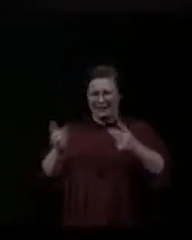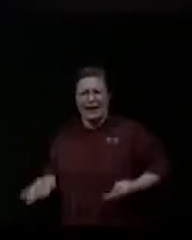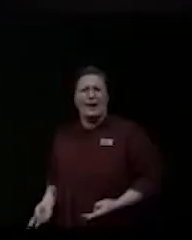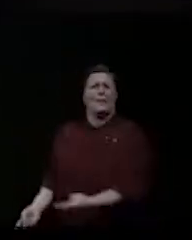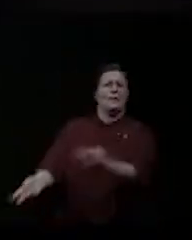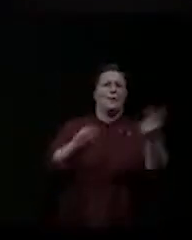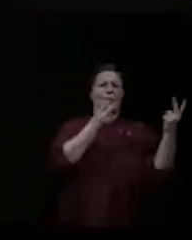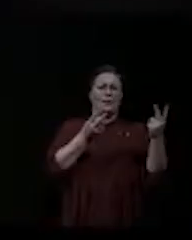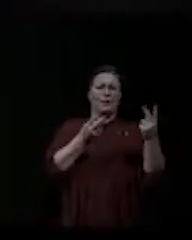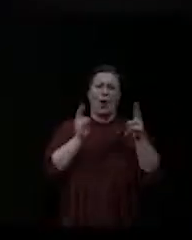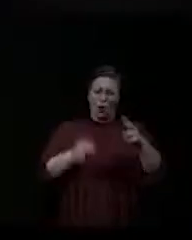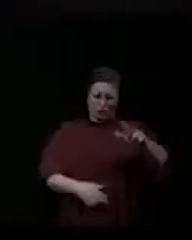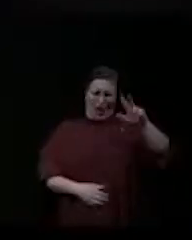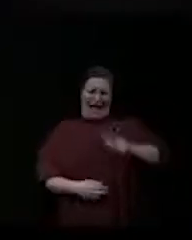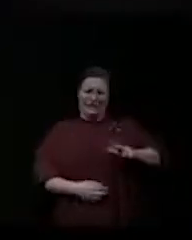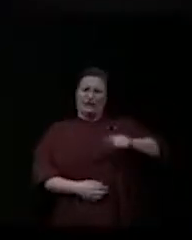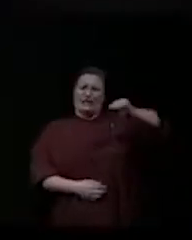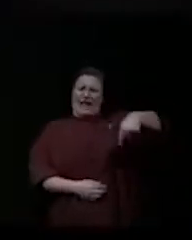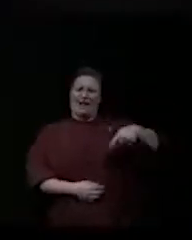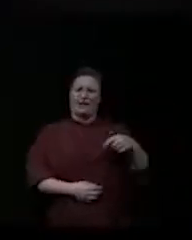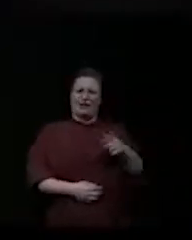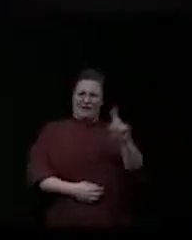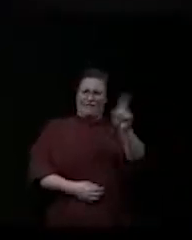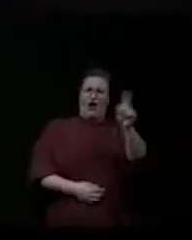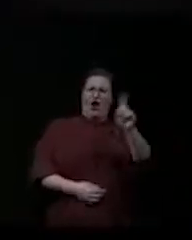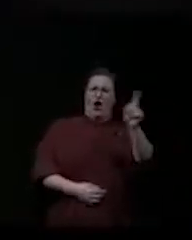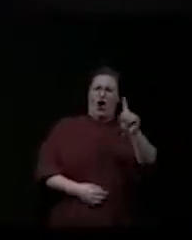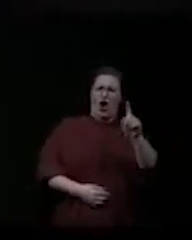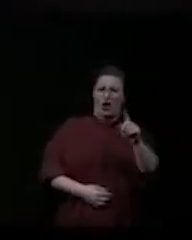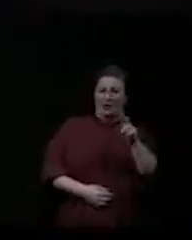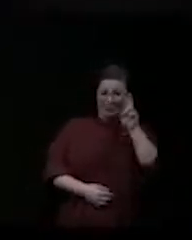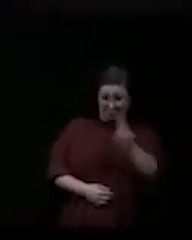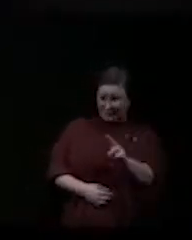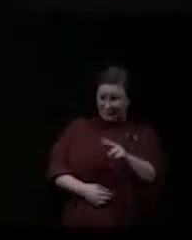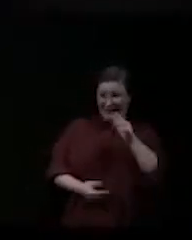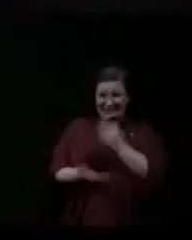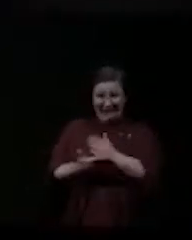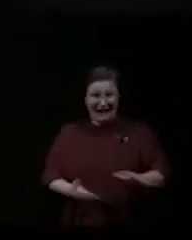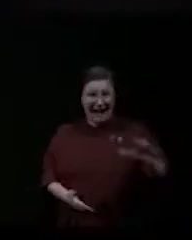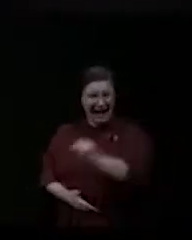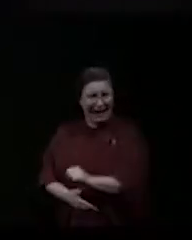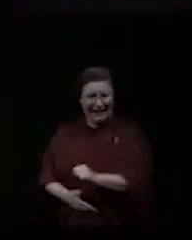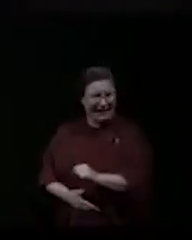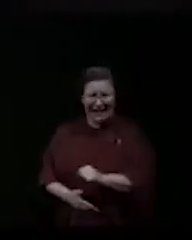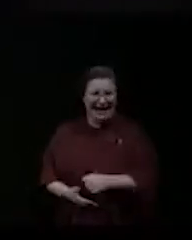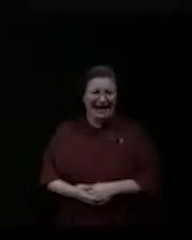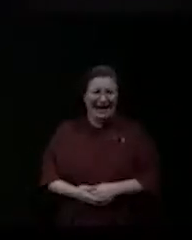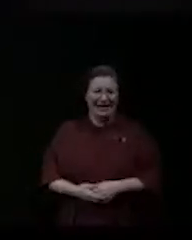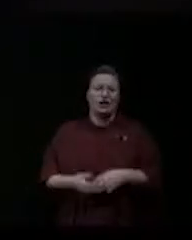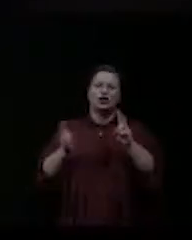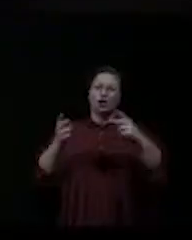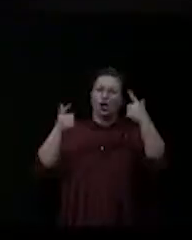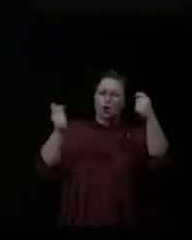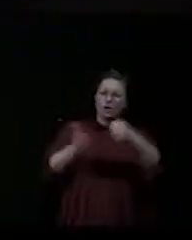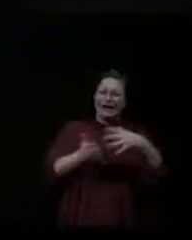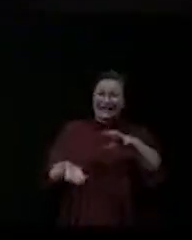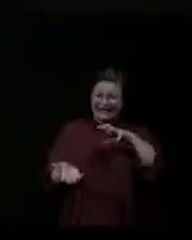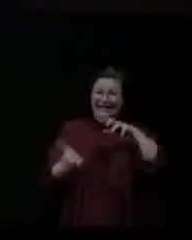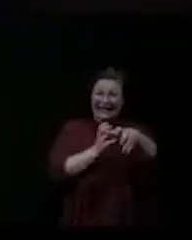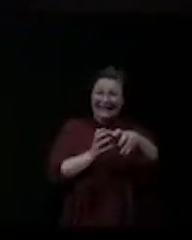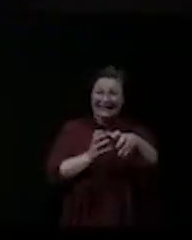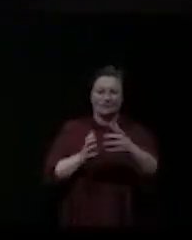and accountability truly apply to all." This credibility crisis has